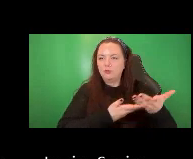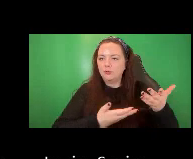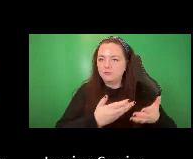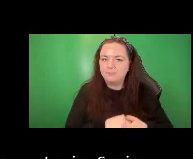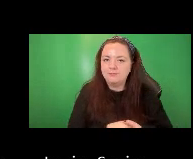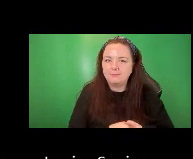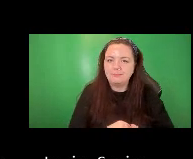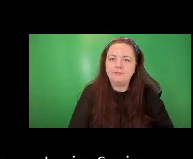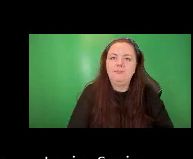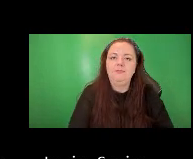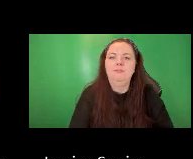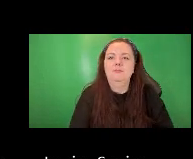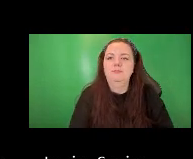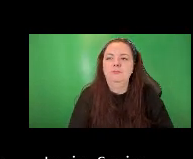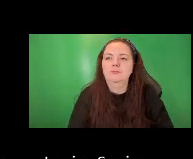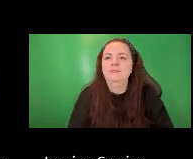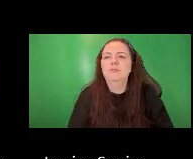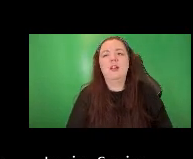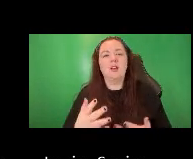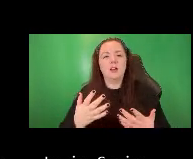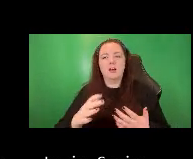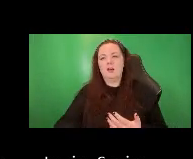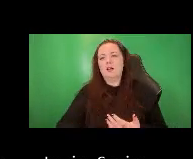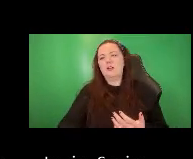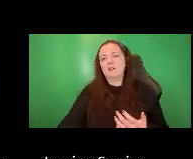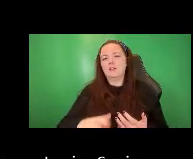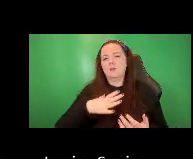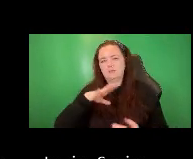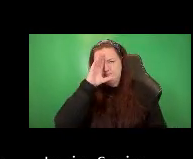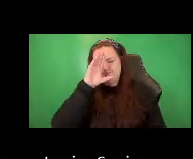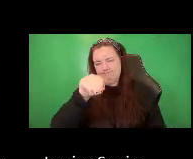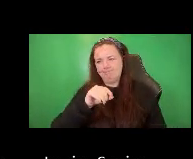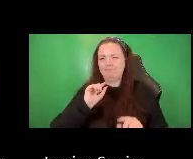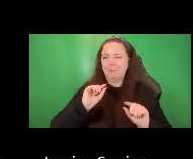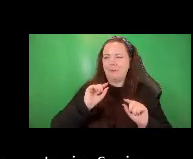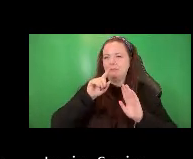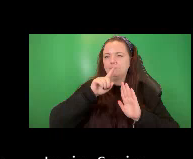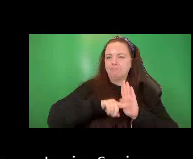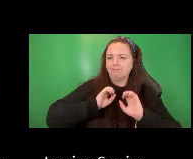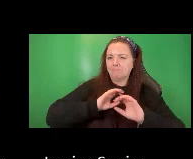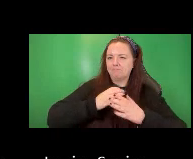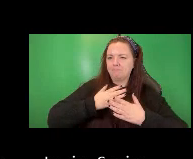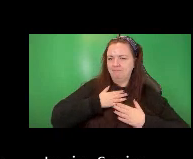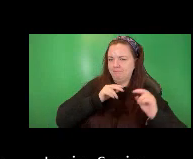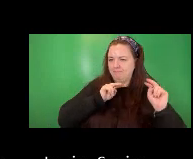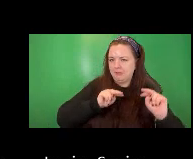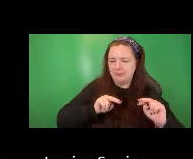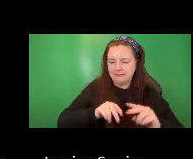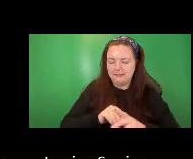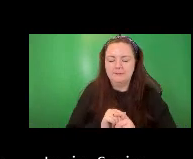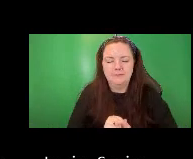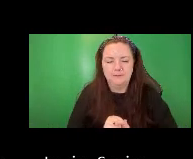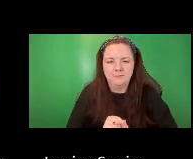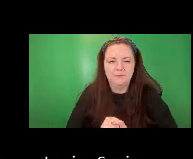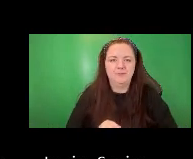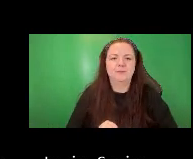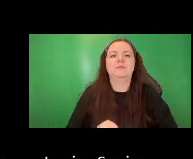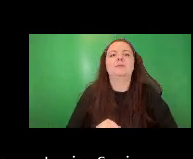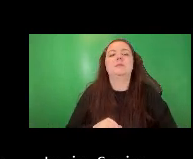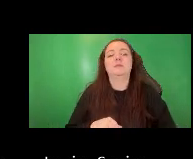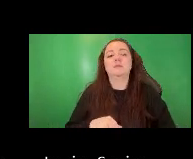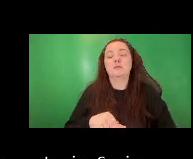of housekeeping really from my point of view, because it's a national